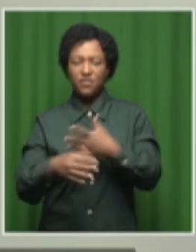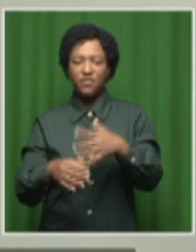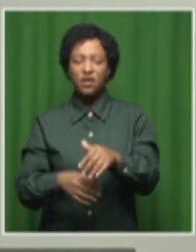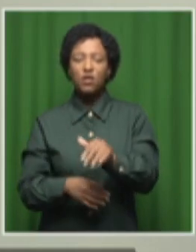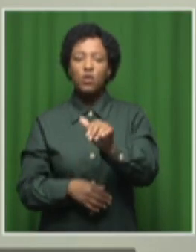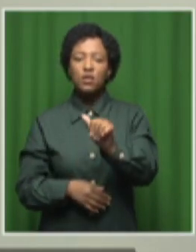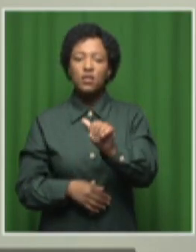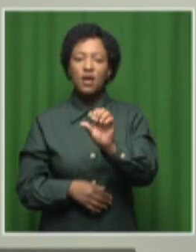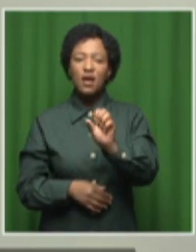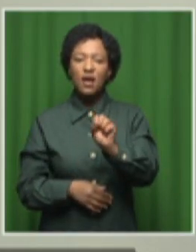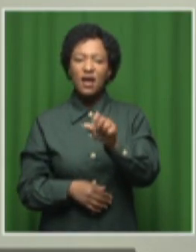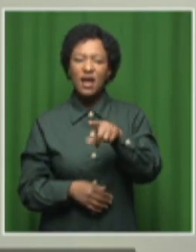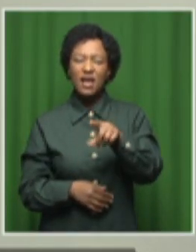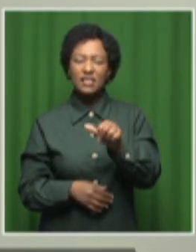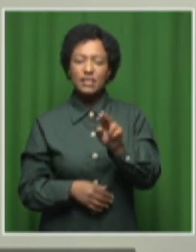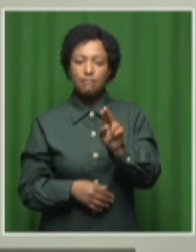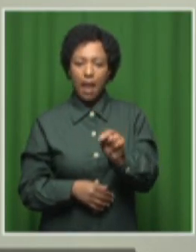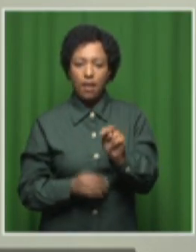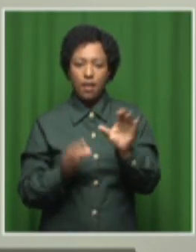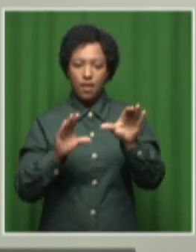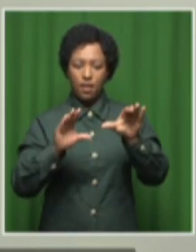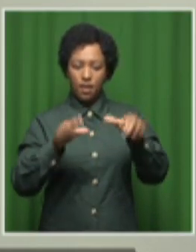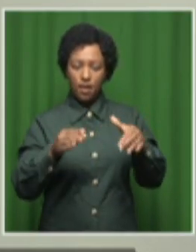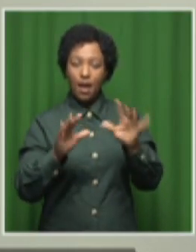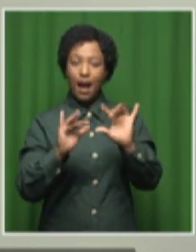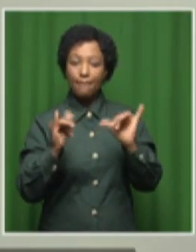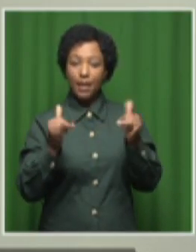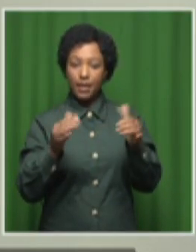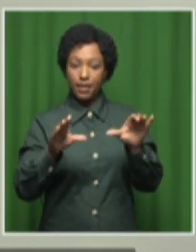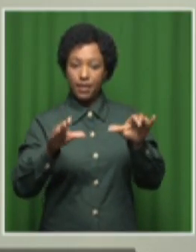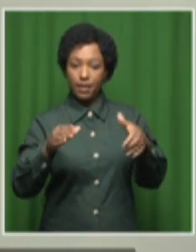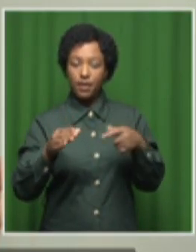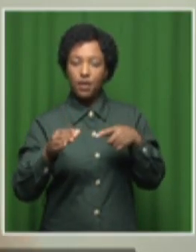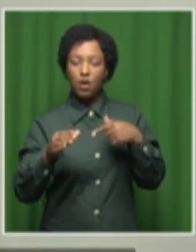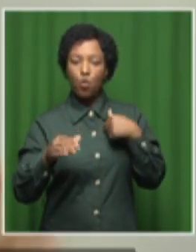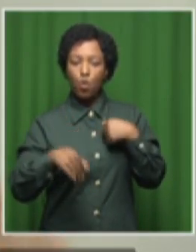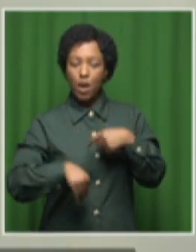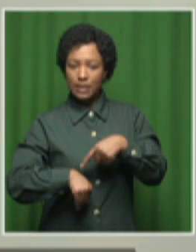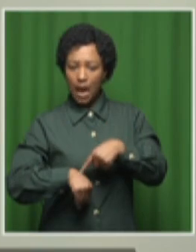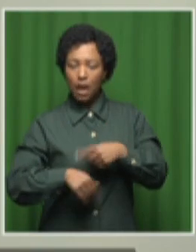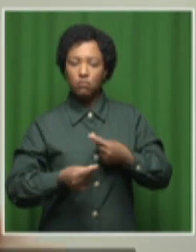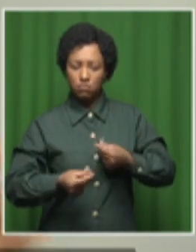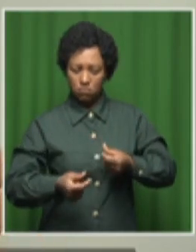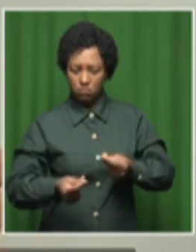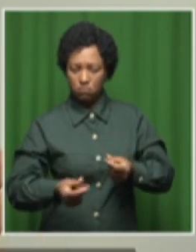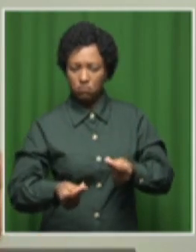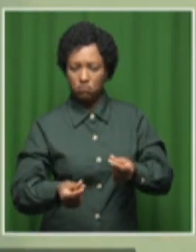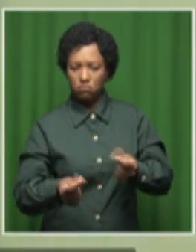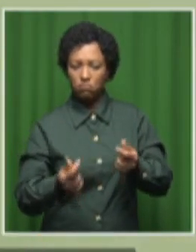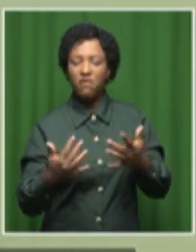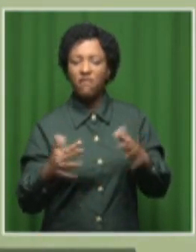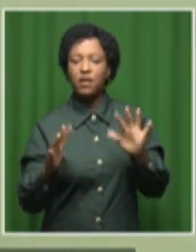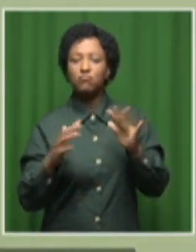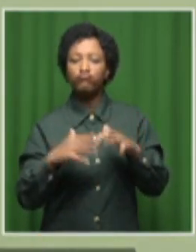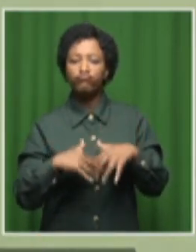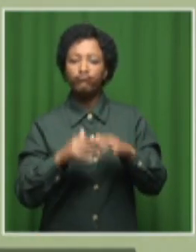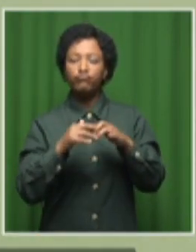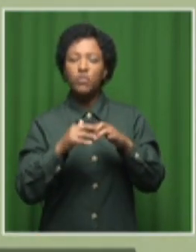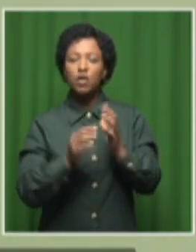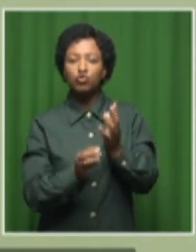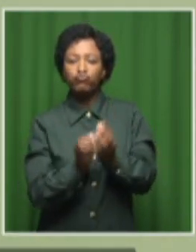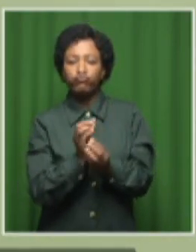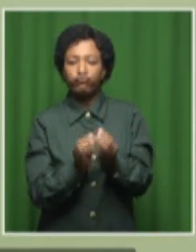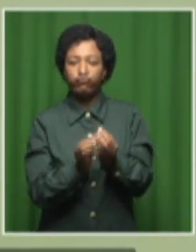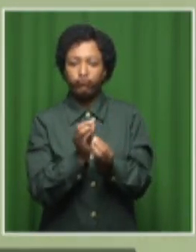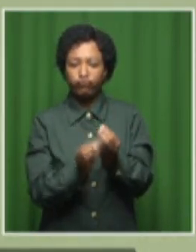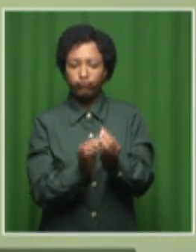Aspen, where in the absolute swiftness of time we were able to put up manufacturing capacity